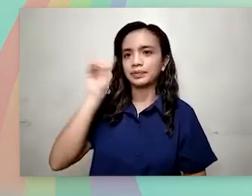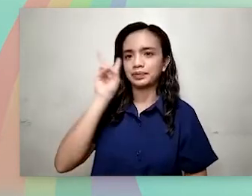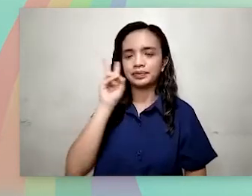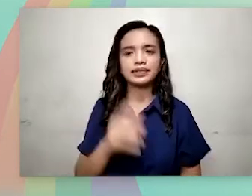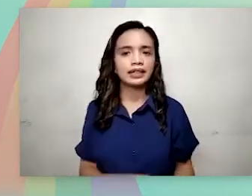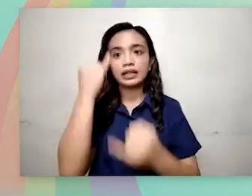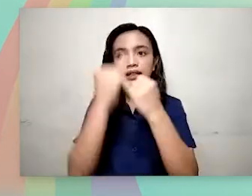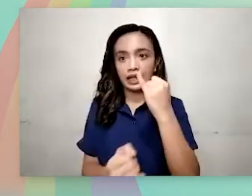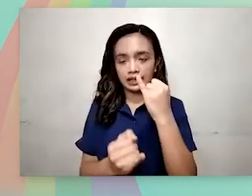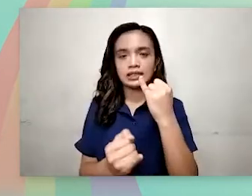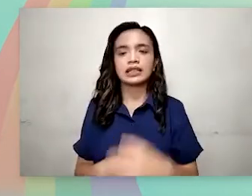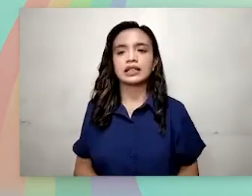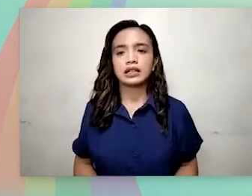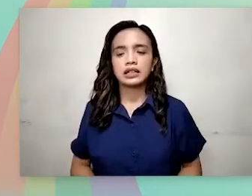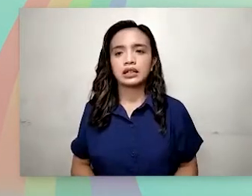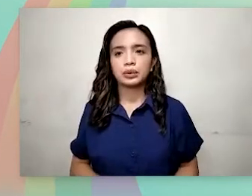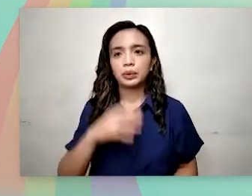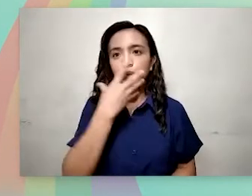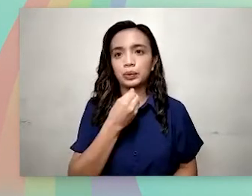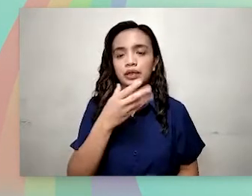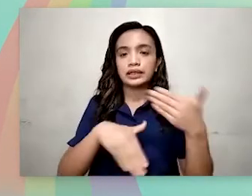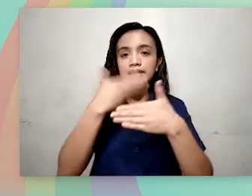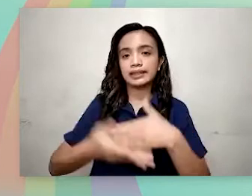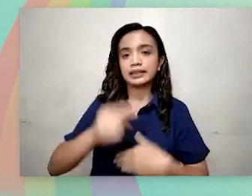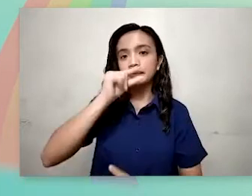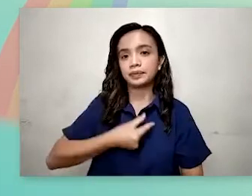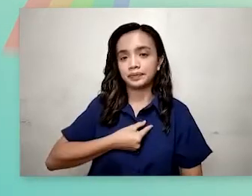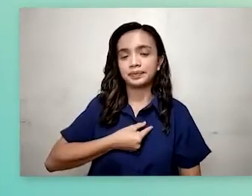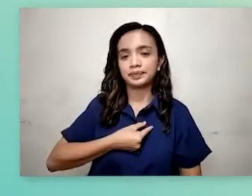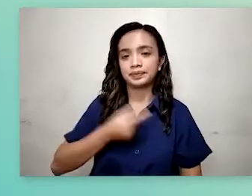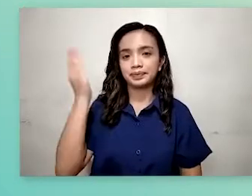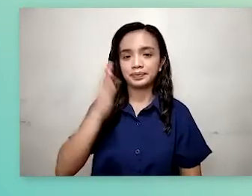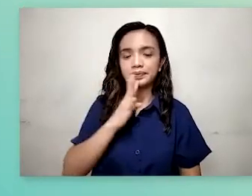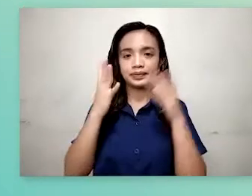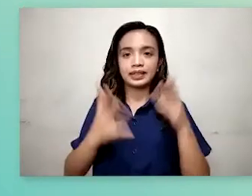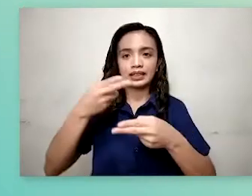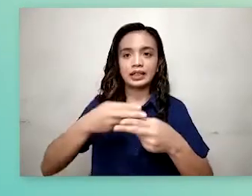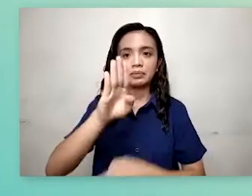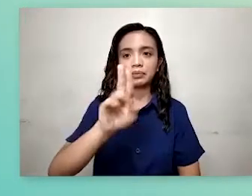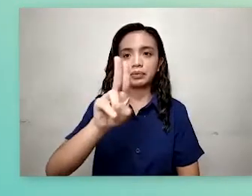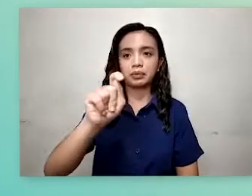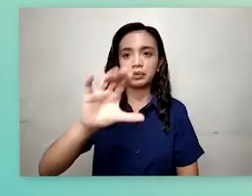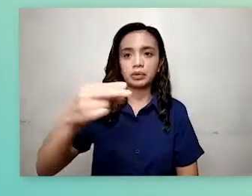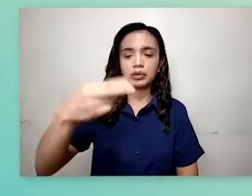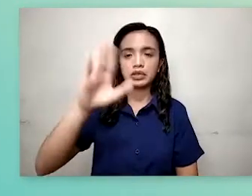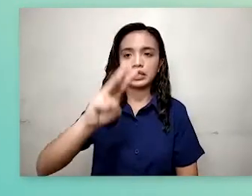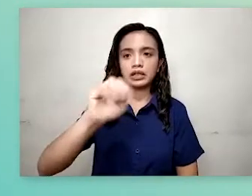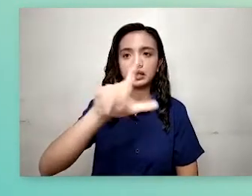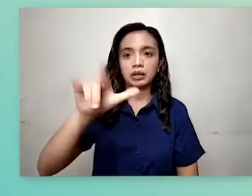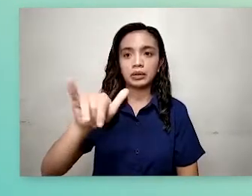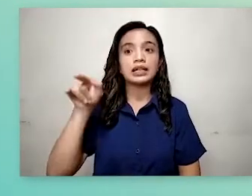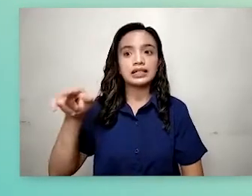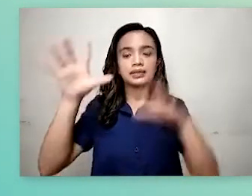for Filipinos. Last but definitely not the least, Mr. Butch Meily, who is the president of the Philippine Disaster Resilience Foundation,